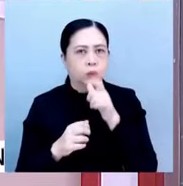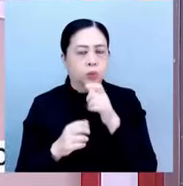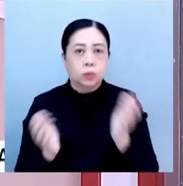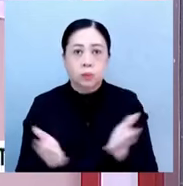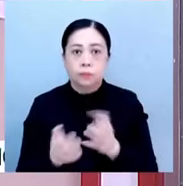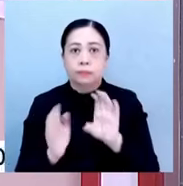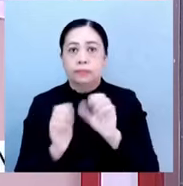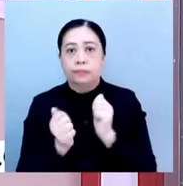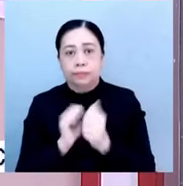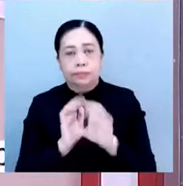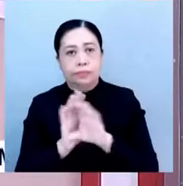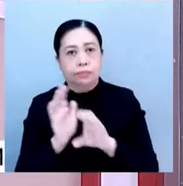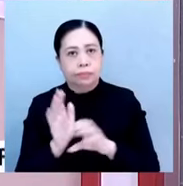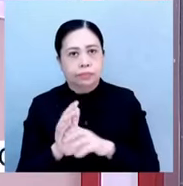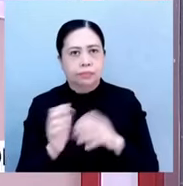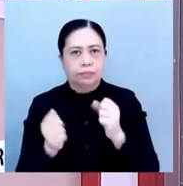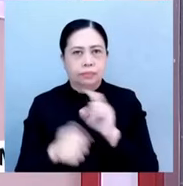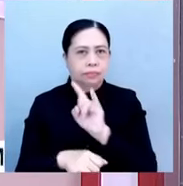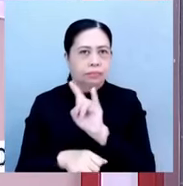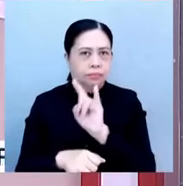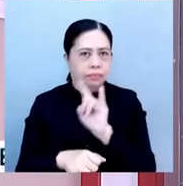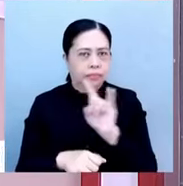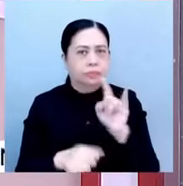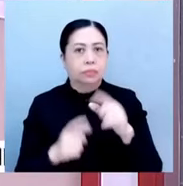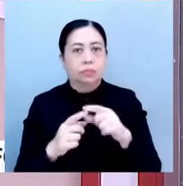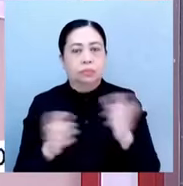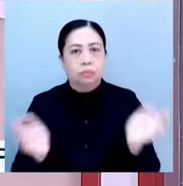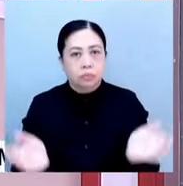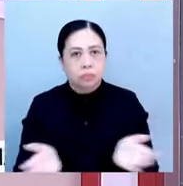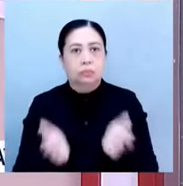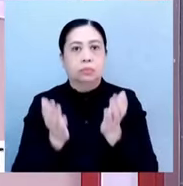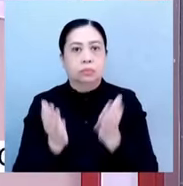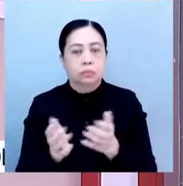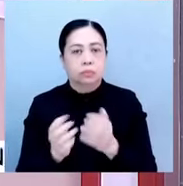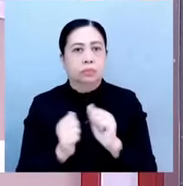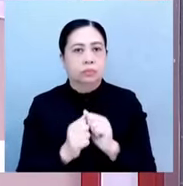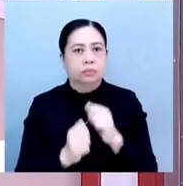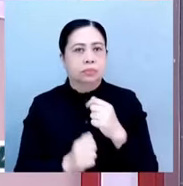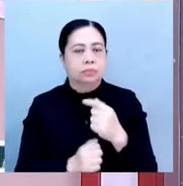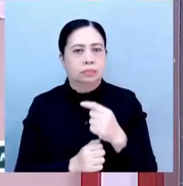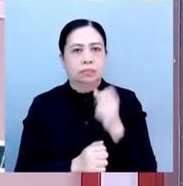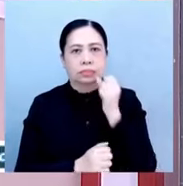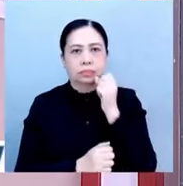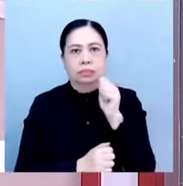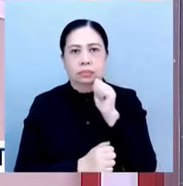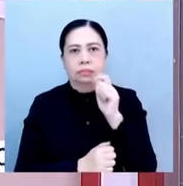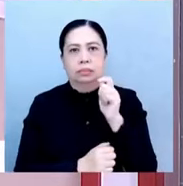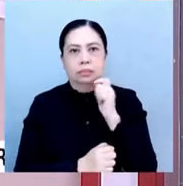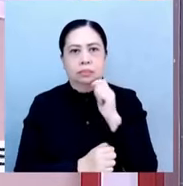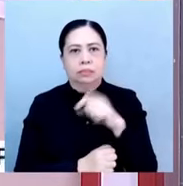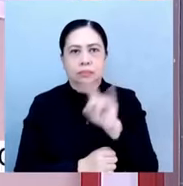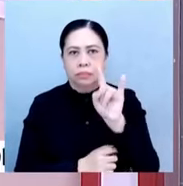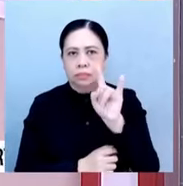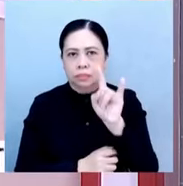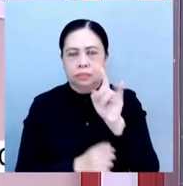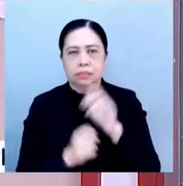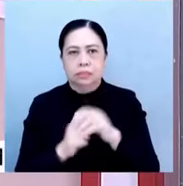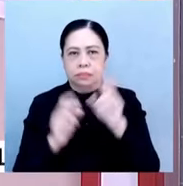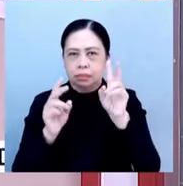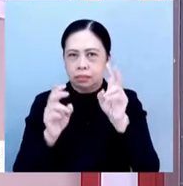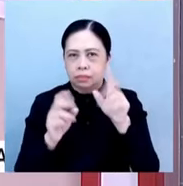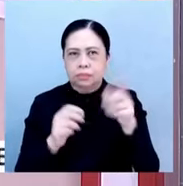now turning to advertising to push their agenda. And as Sherrianne Torres tells us, a paid commercial on the supposed failures